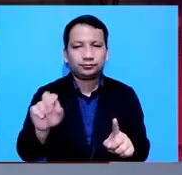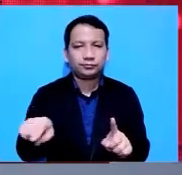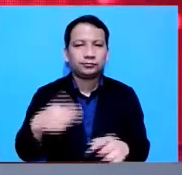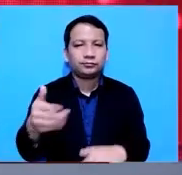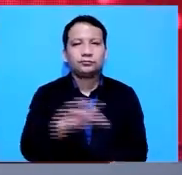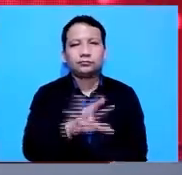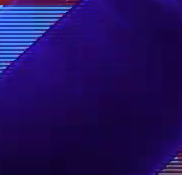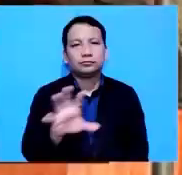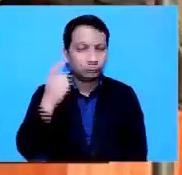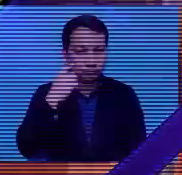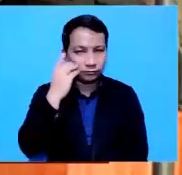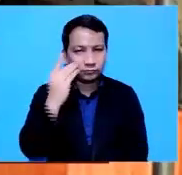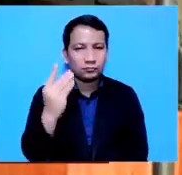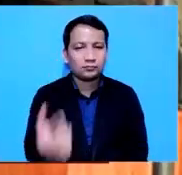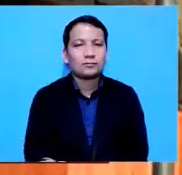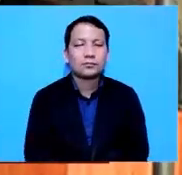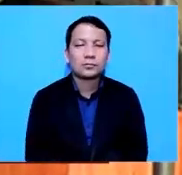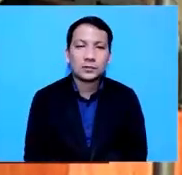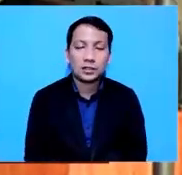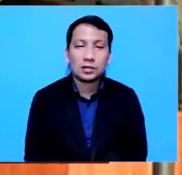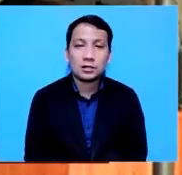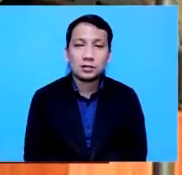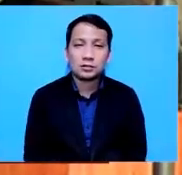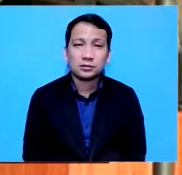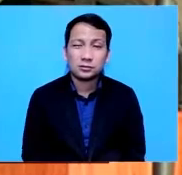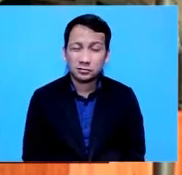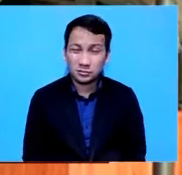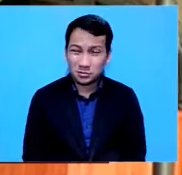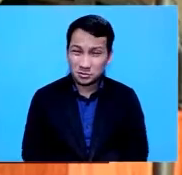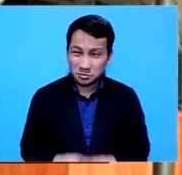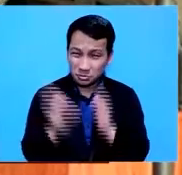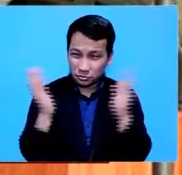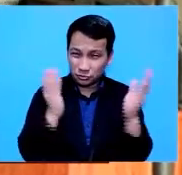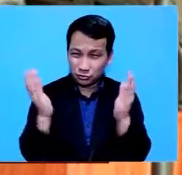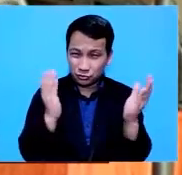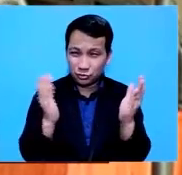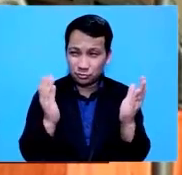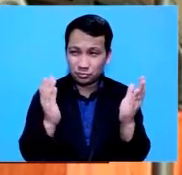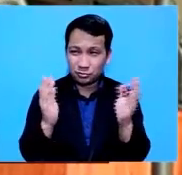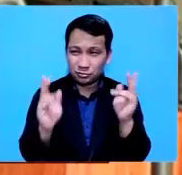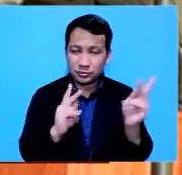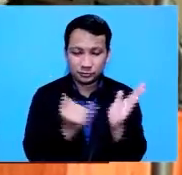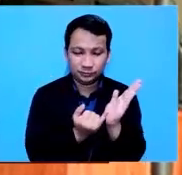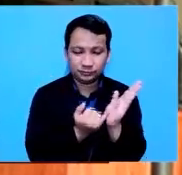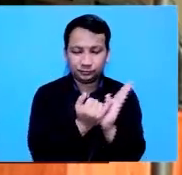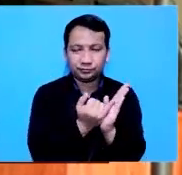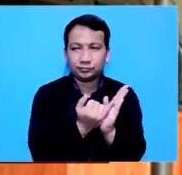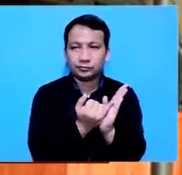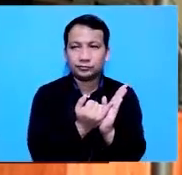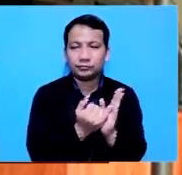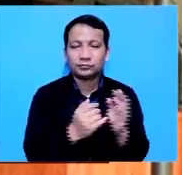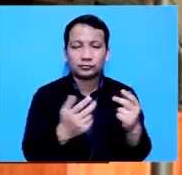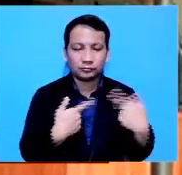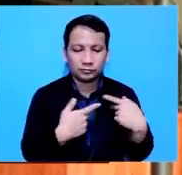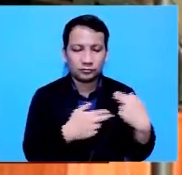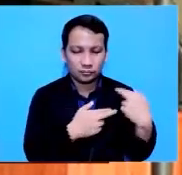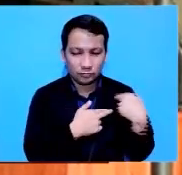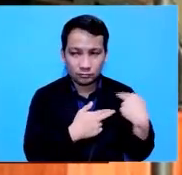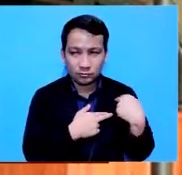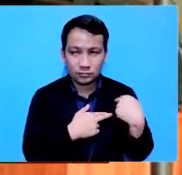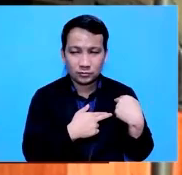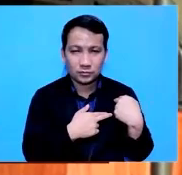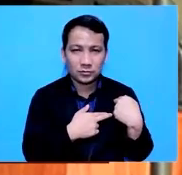Leon. Serve the people with integrity, with accountability, and genuine